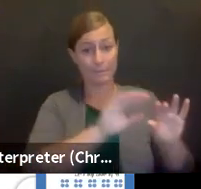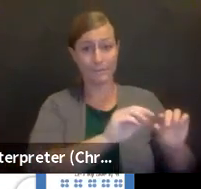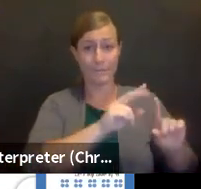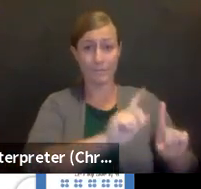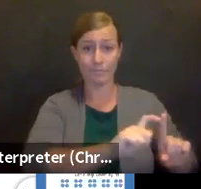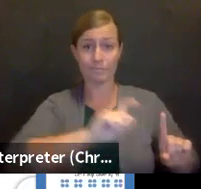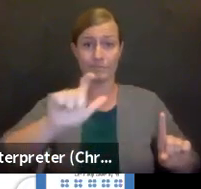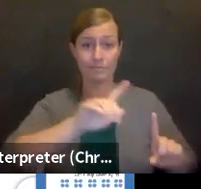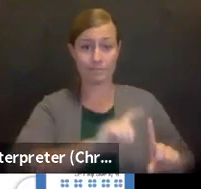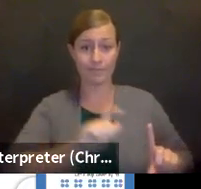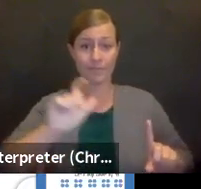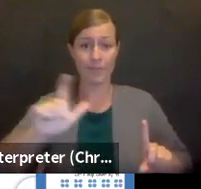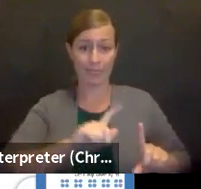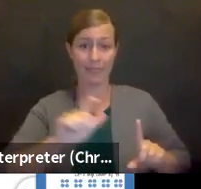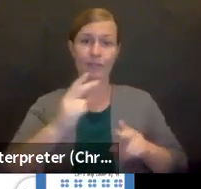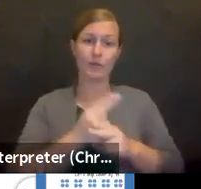just taken my hand